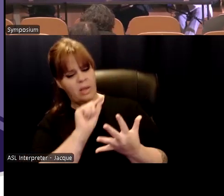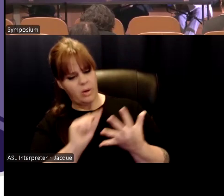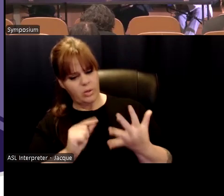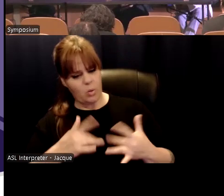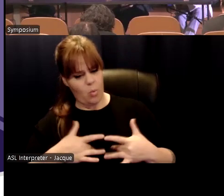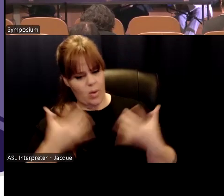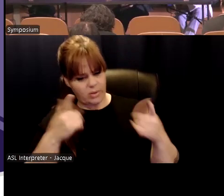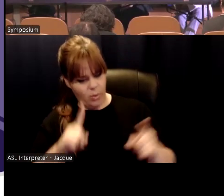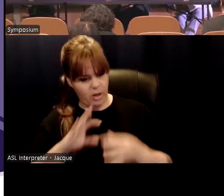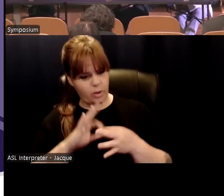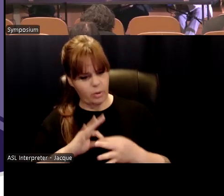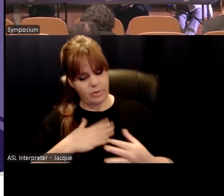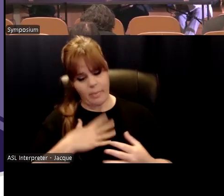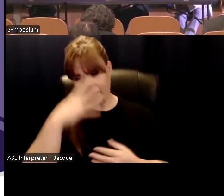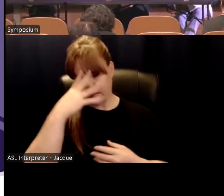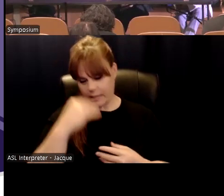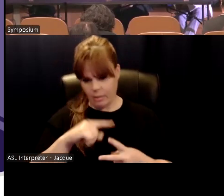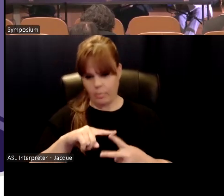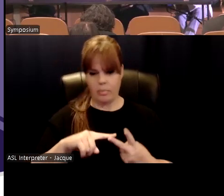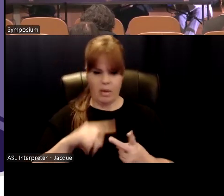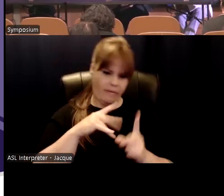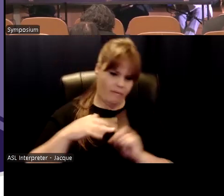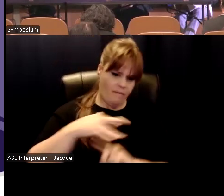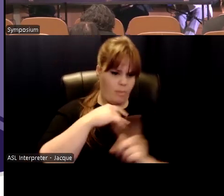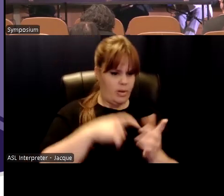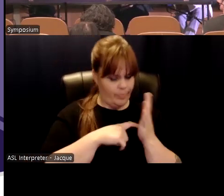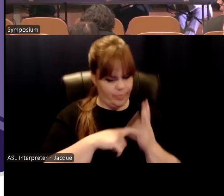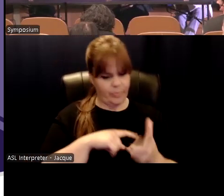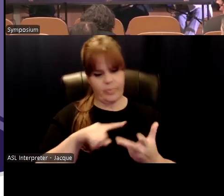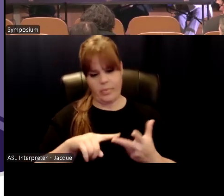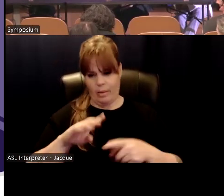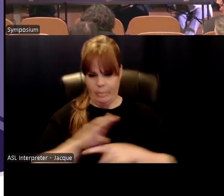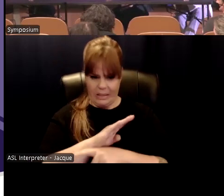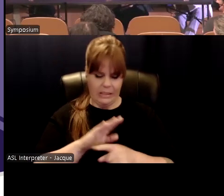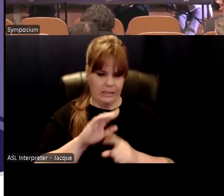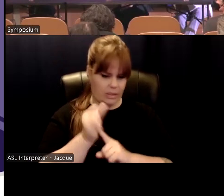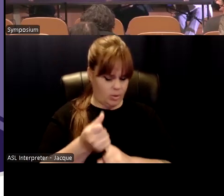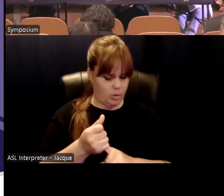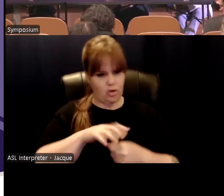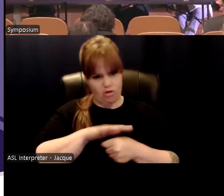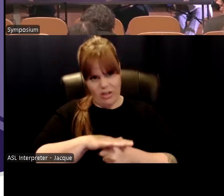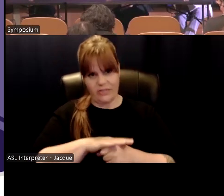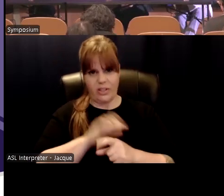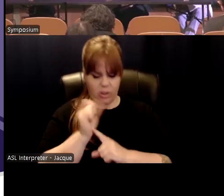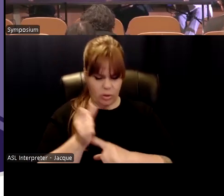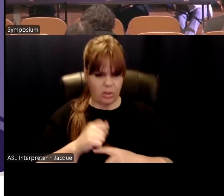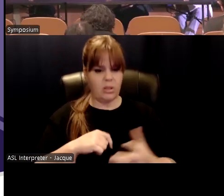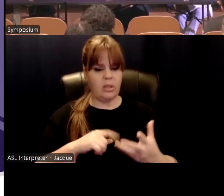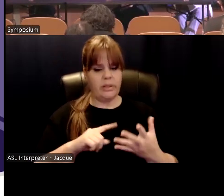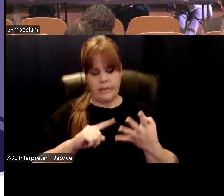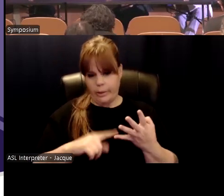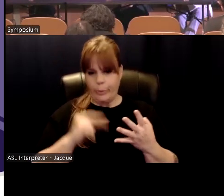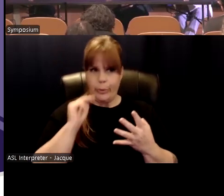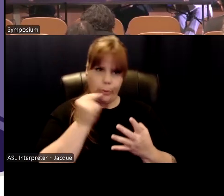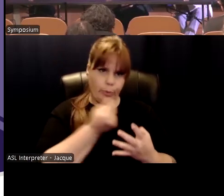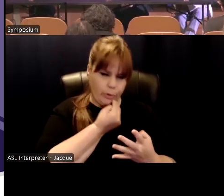of sleep or the environmental demands, busy situation, stressful situation, nutrition, all those things,